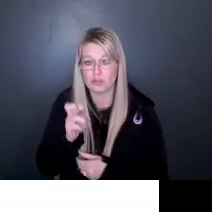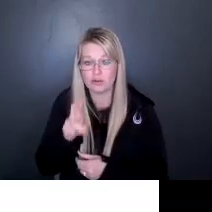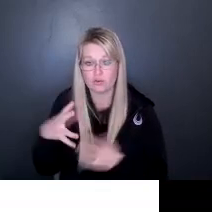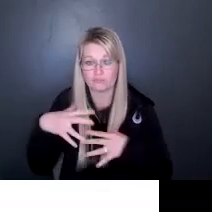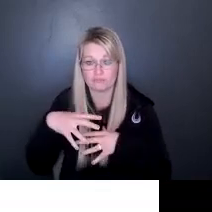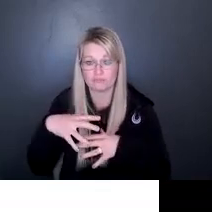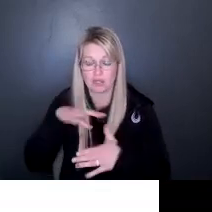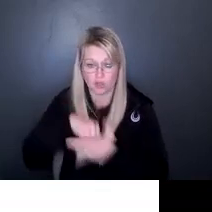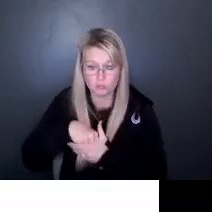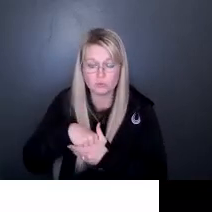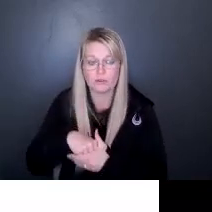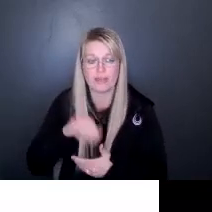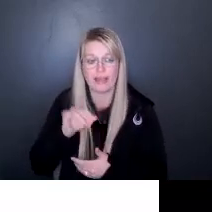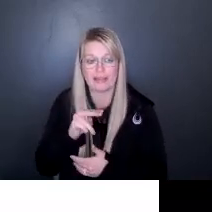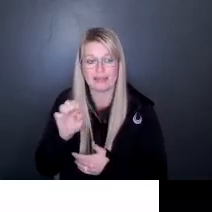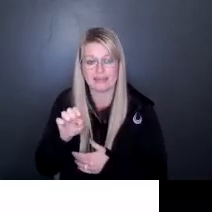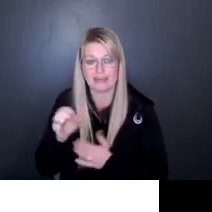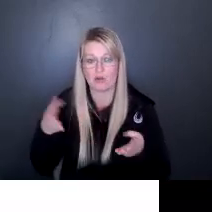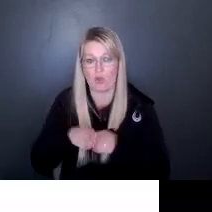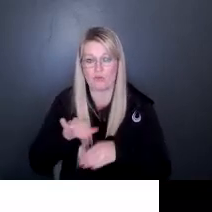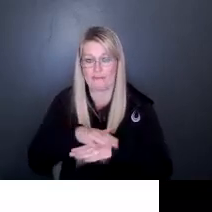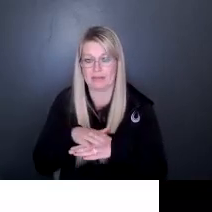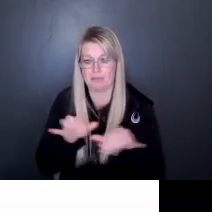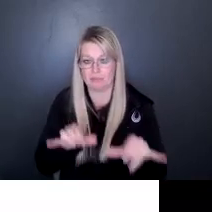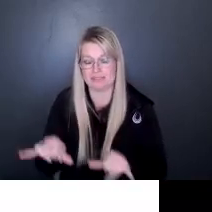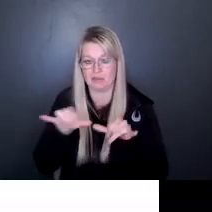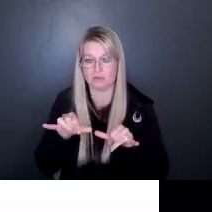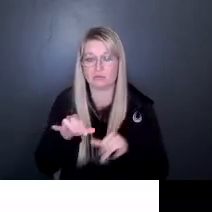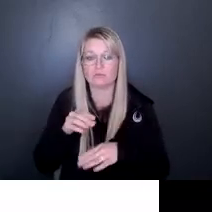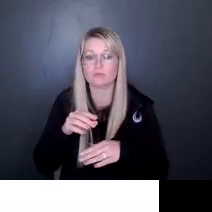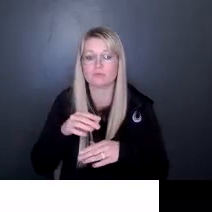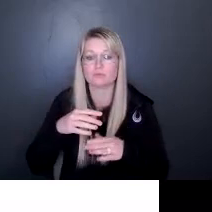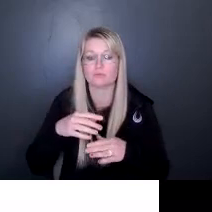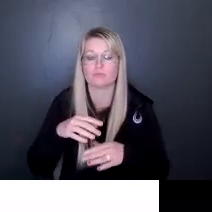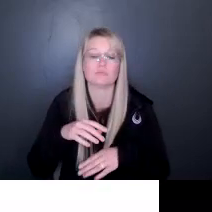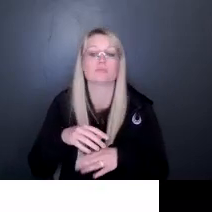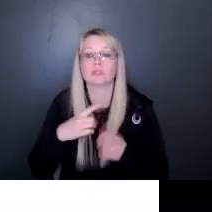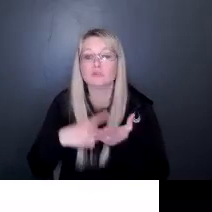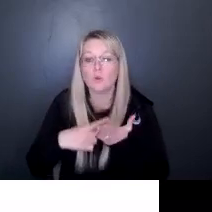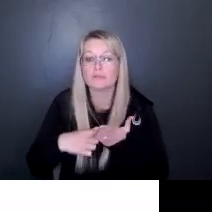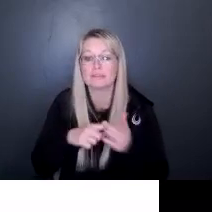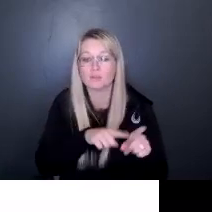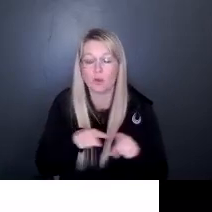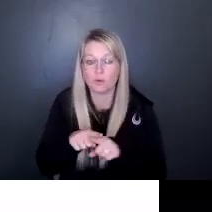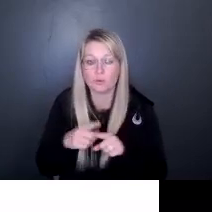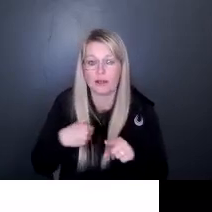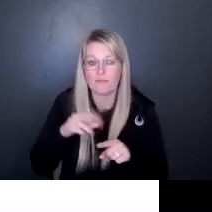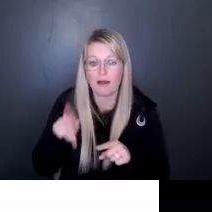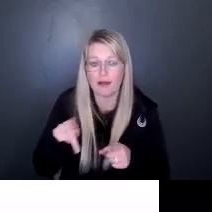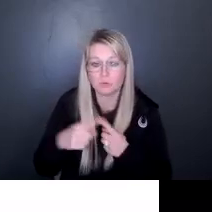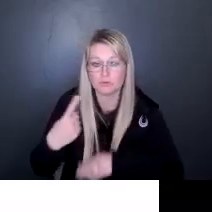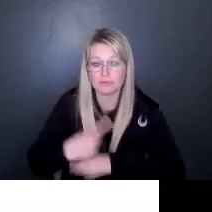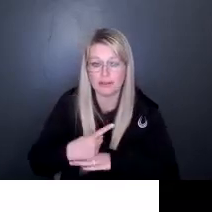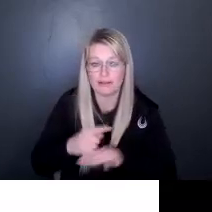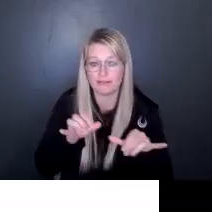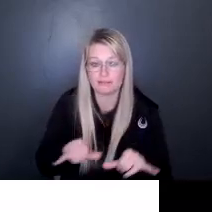large across the INEE minimum standards. The consultants also provided references to more up-to-date gender and inclusion guidance